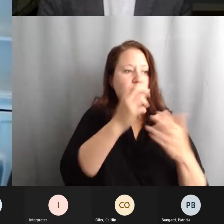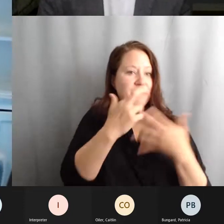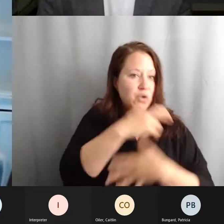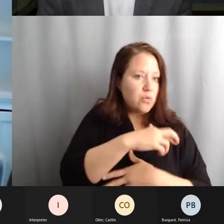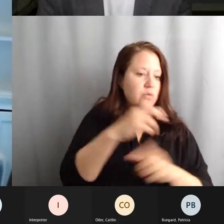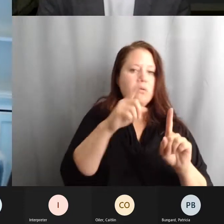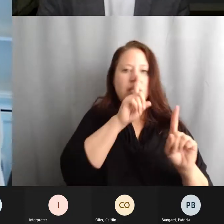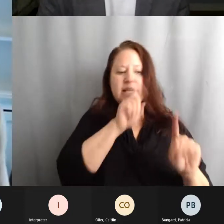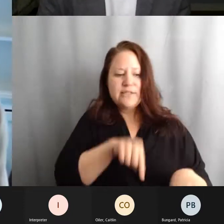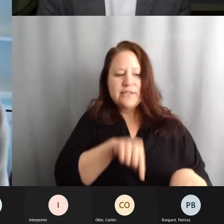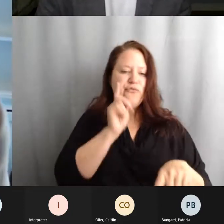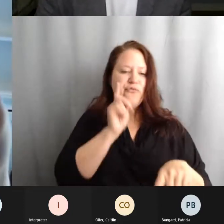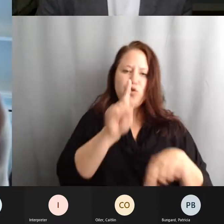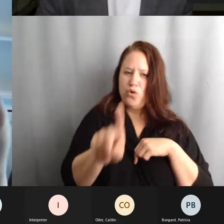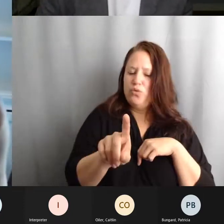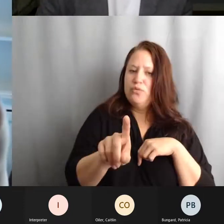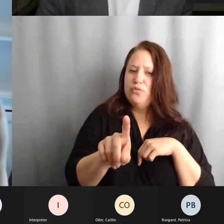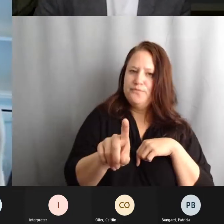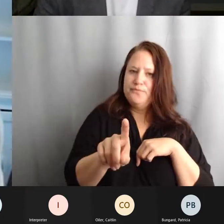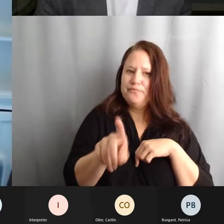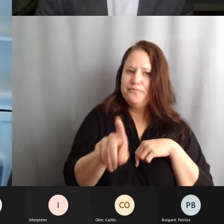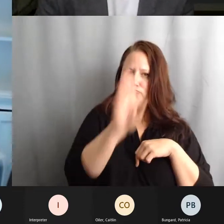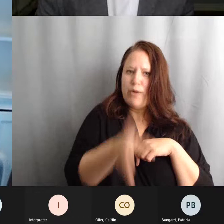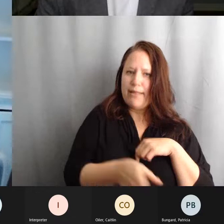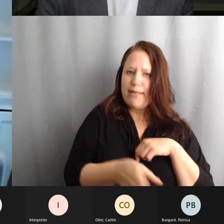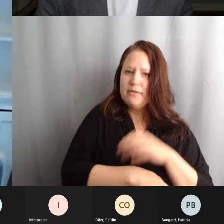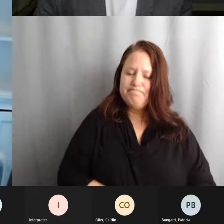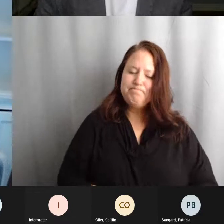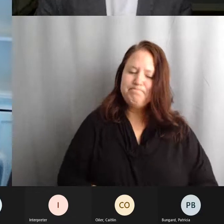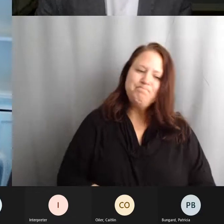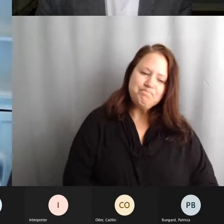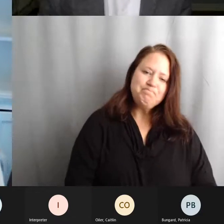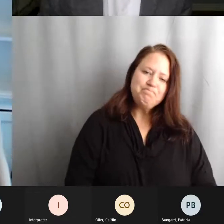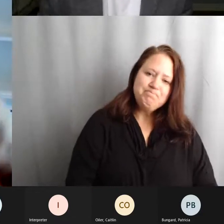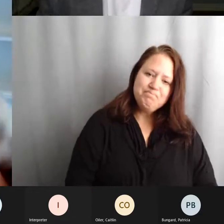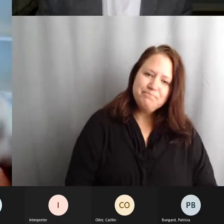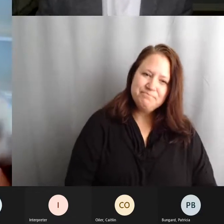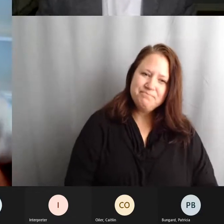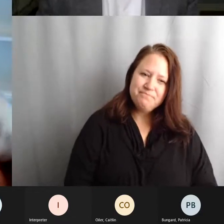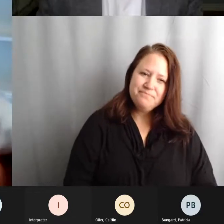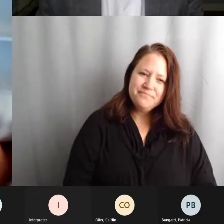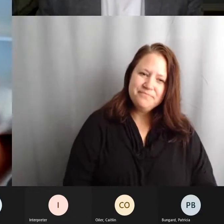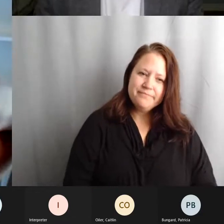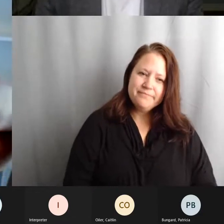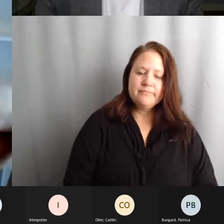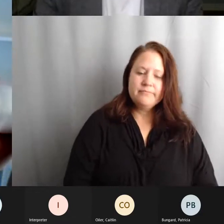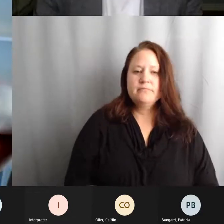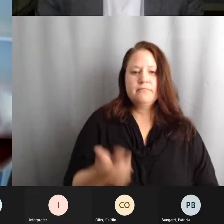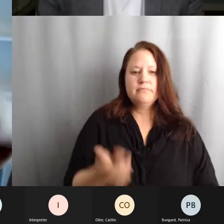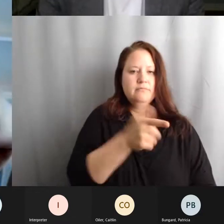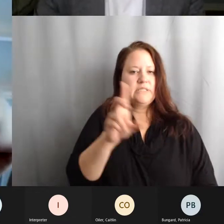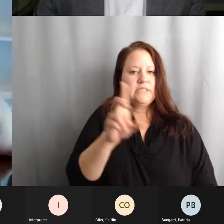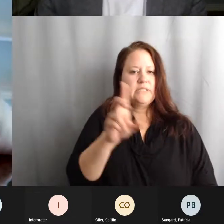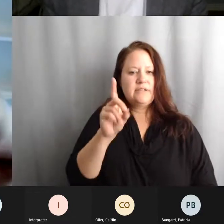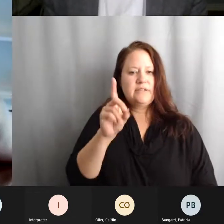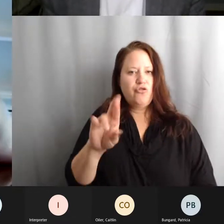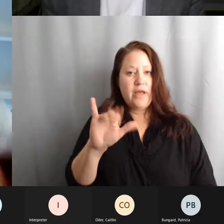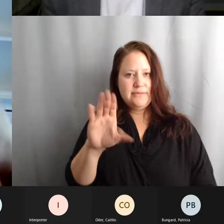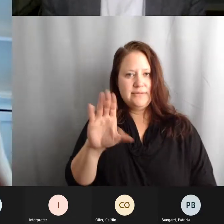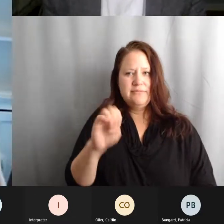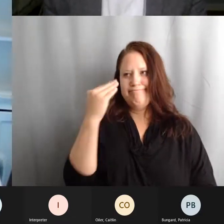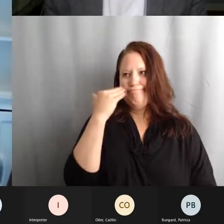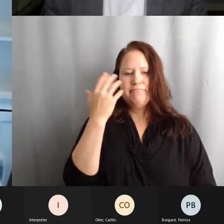get an individualized response to that information as well. Yeah, I will encourage that. I